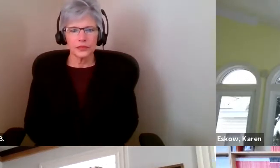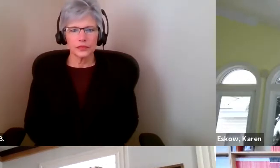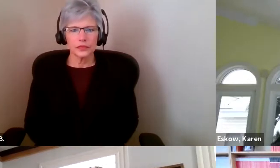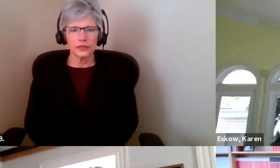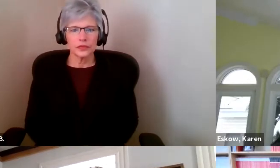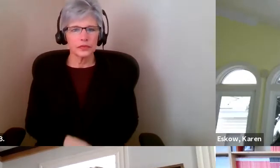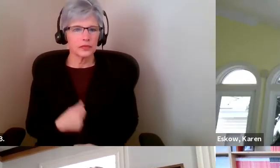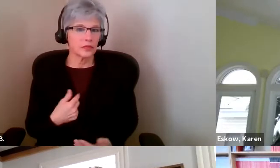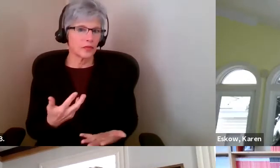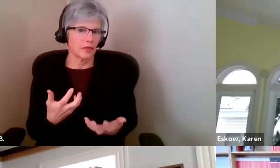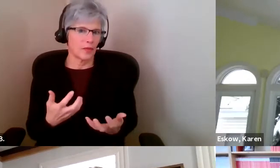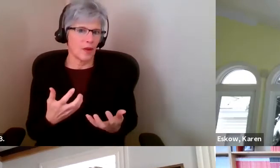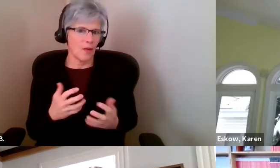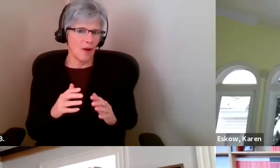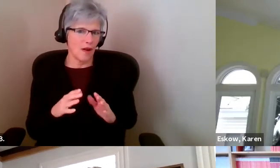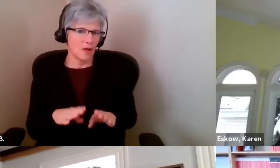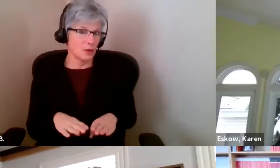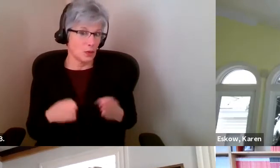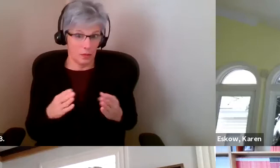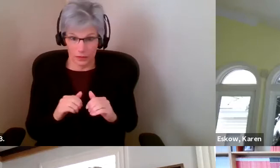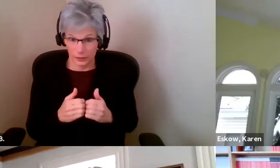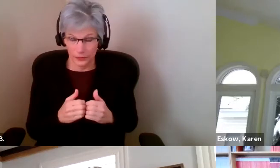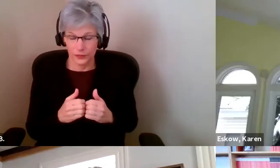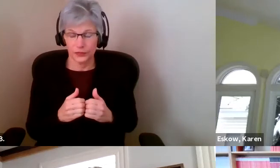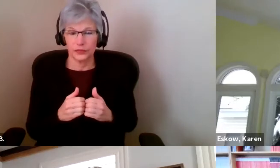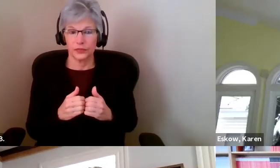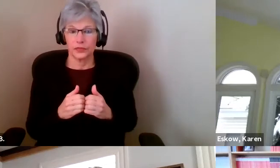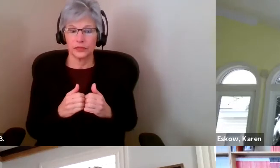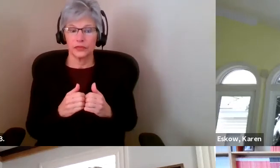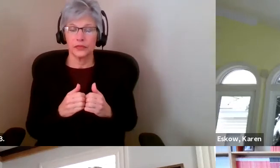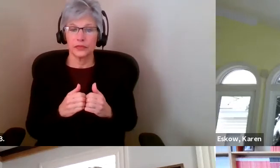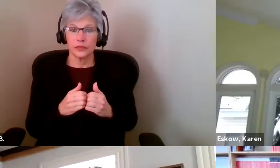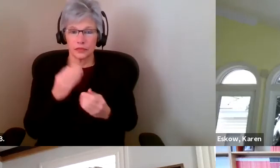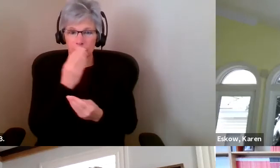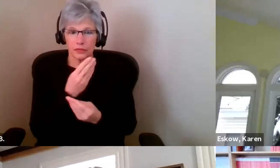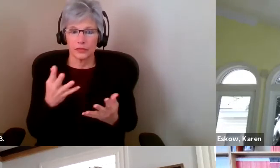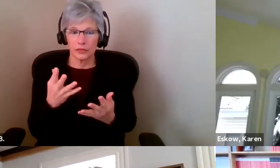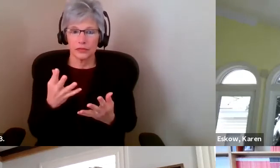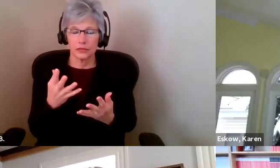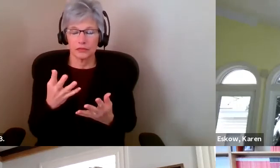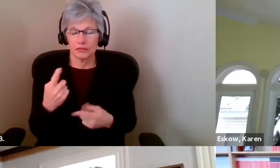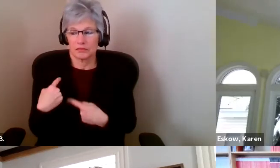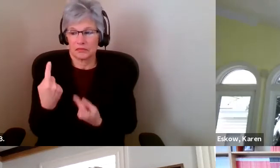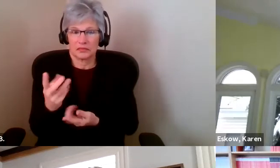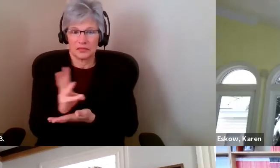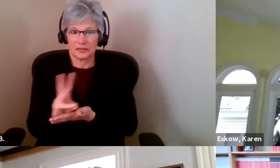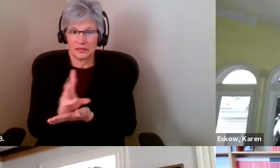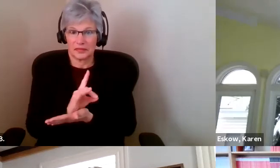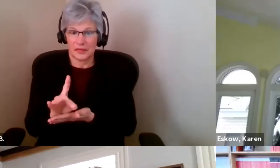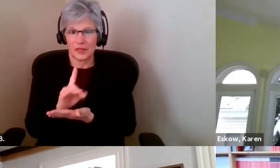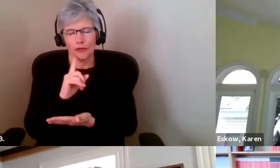start by telling you how lovely the last 6 to 8 weeks have been in a certain way for